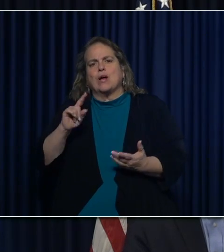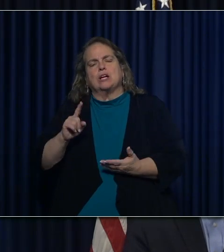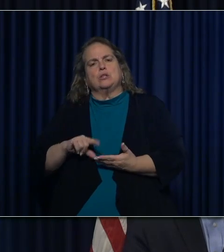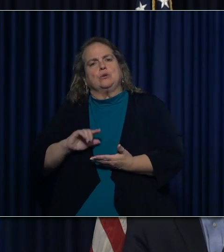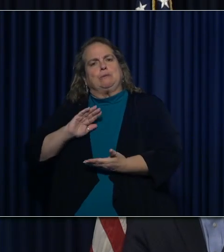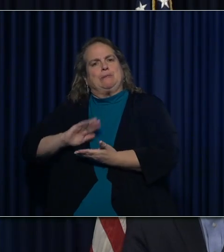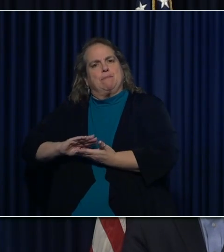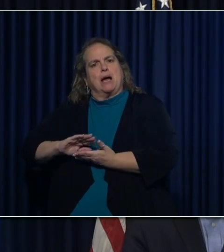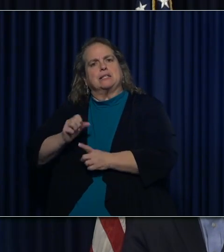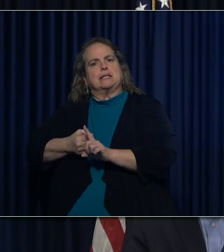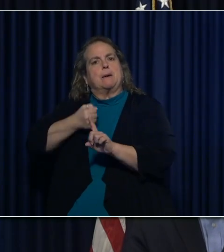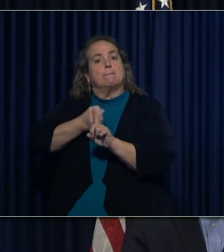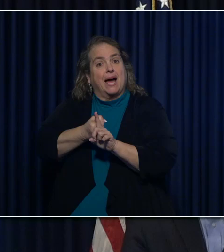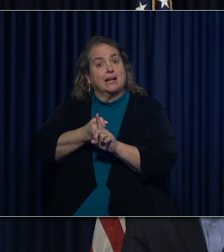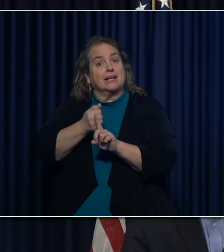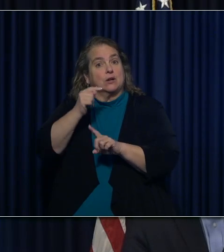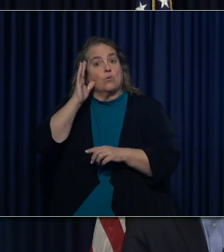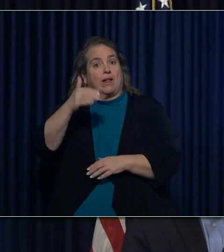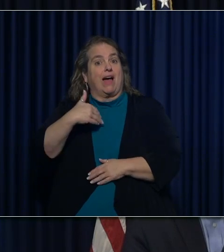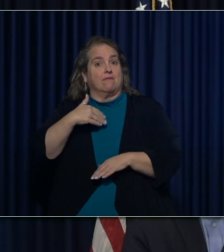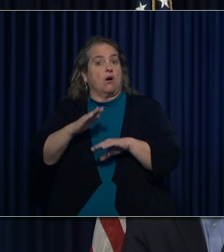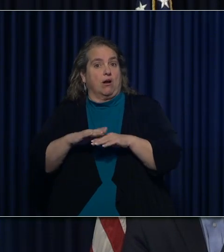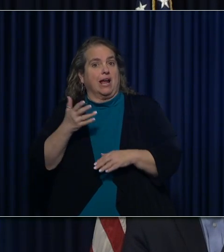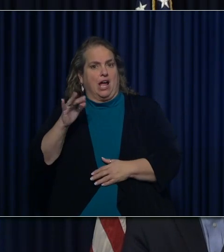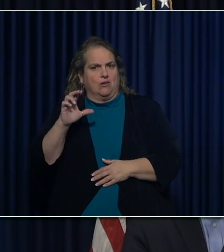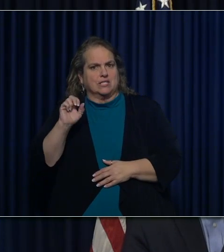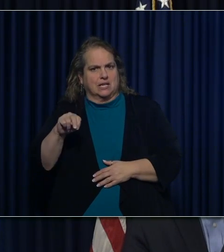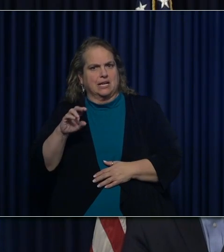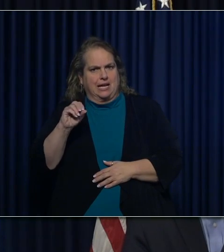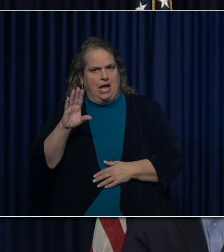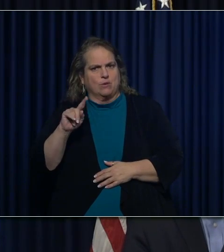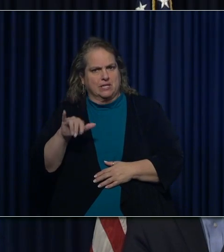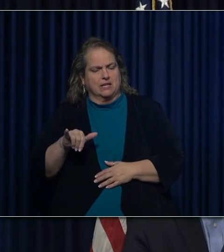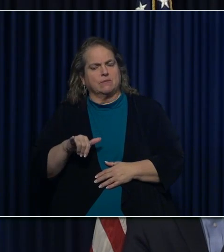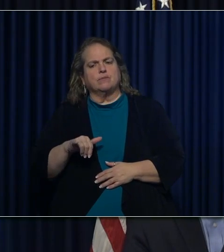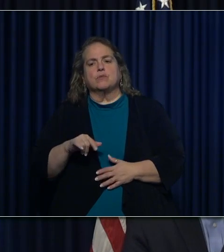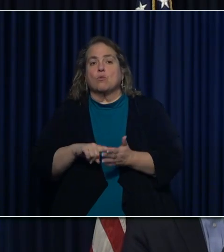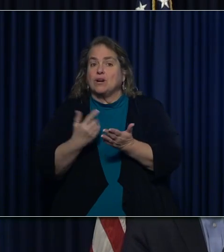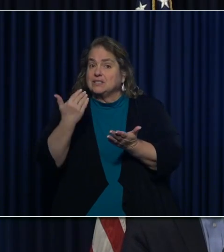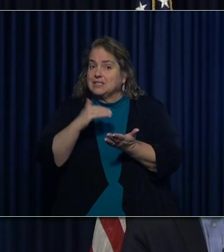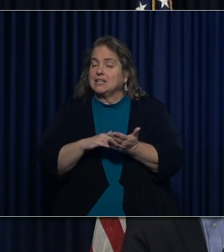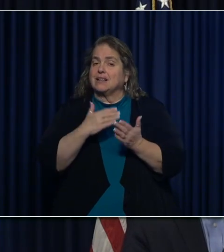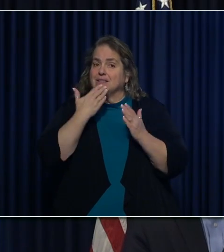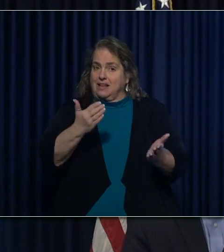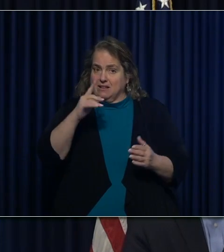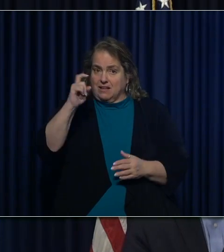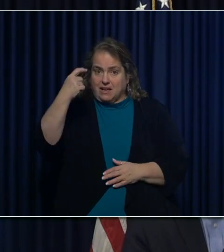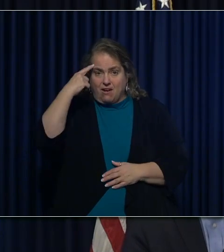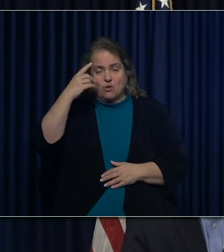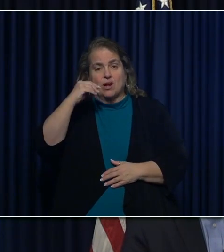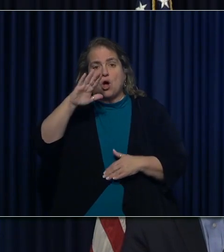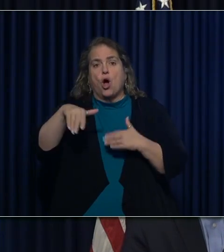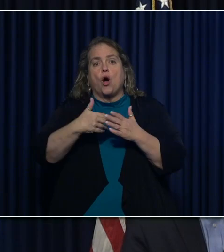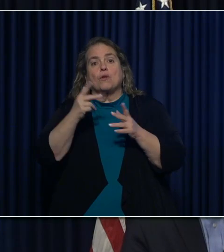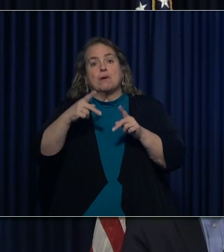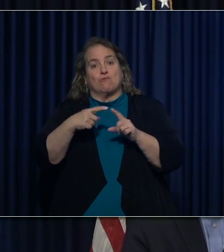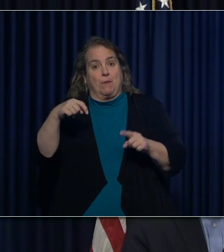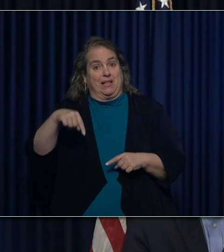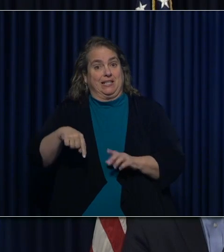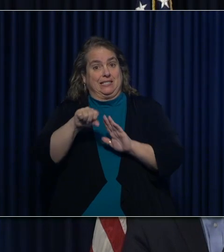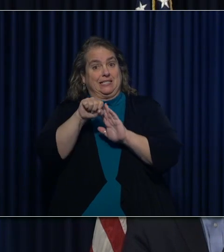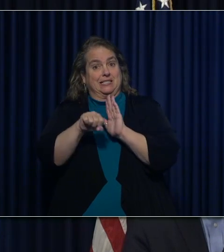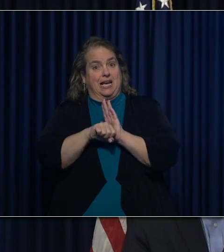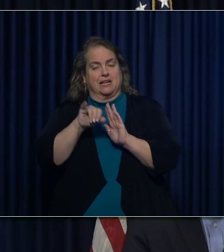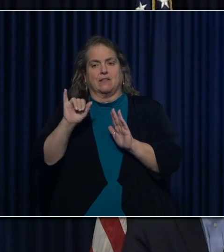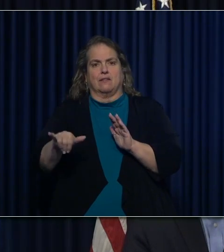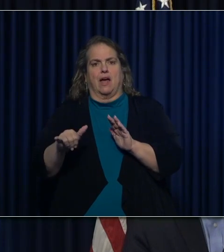minimize the impact that this is going to have on Harrison County. I once again want to thank the governor and all the people from the state that have reached out